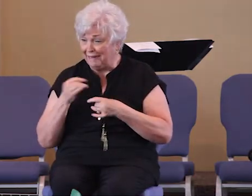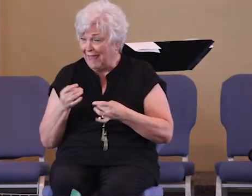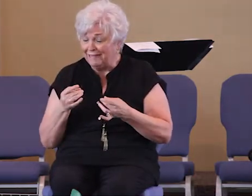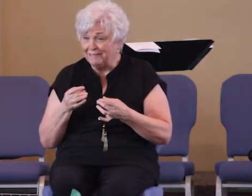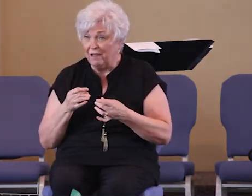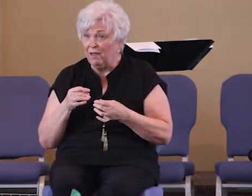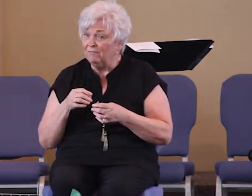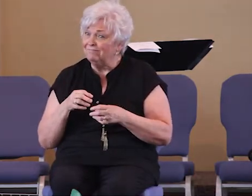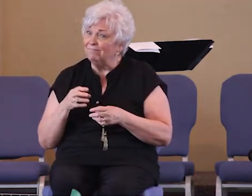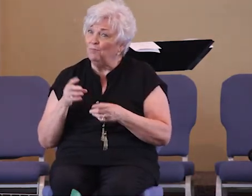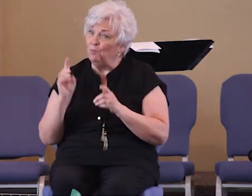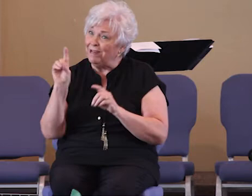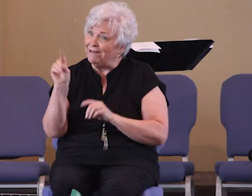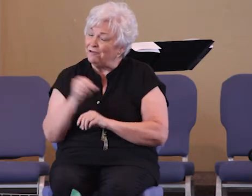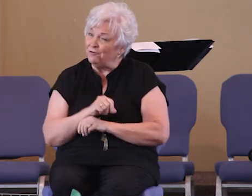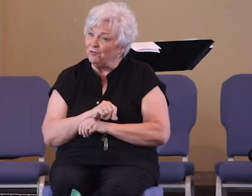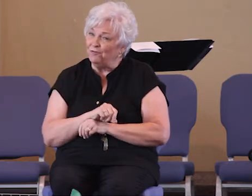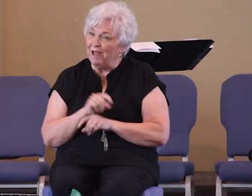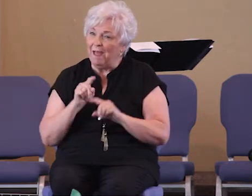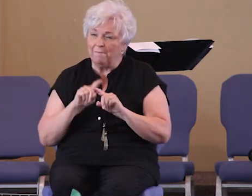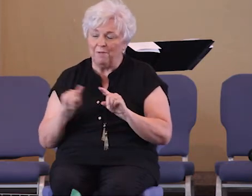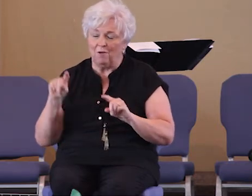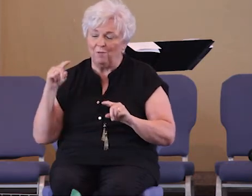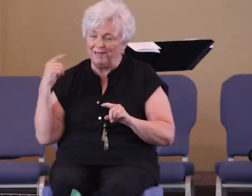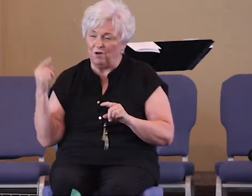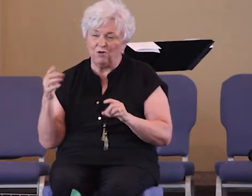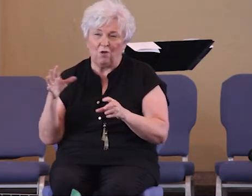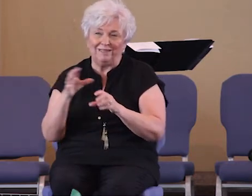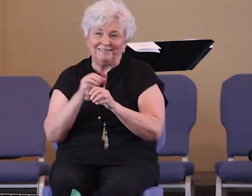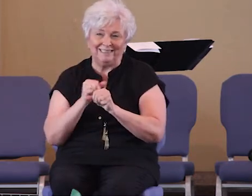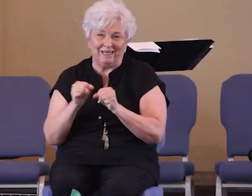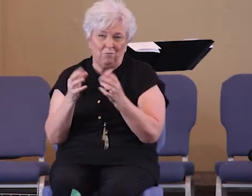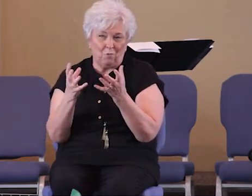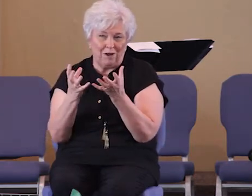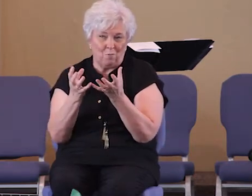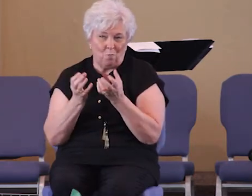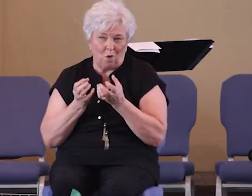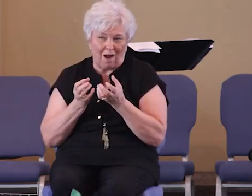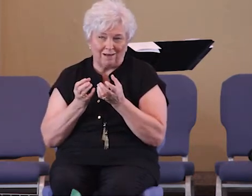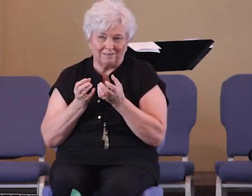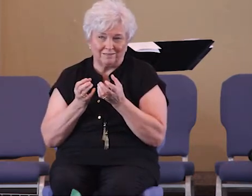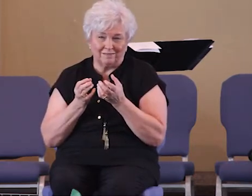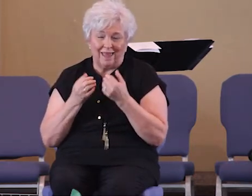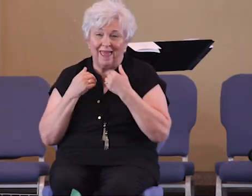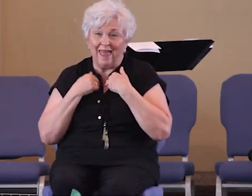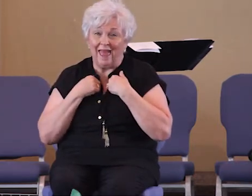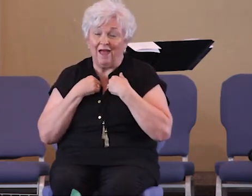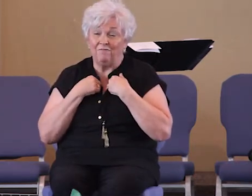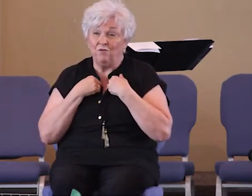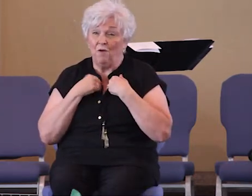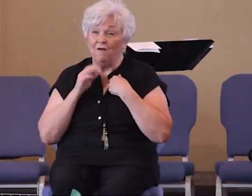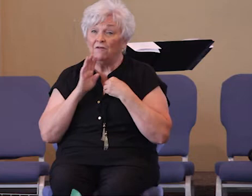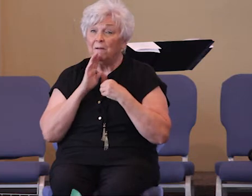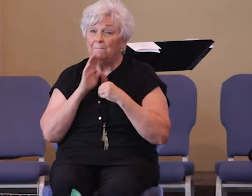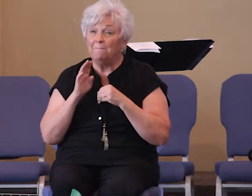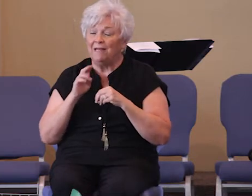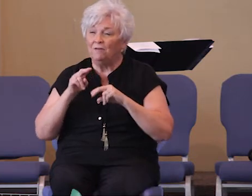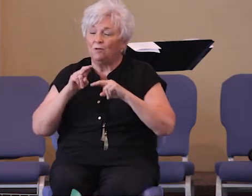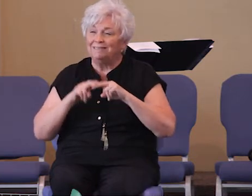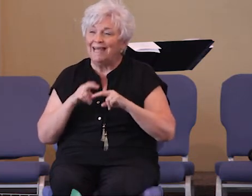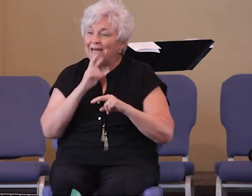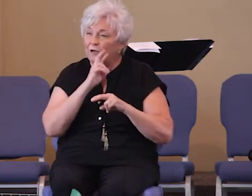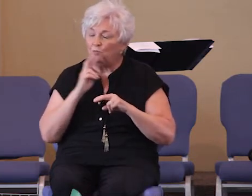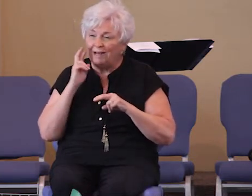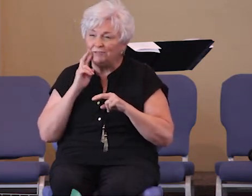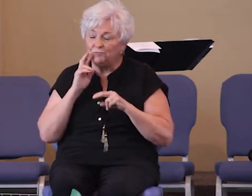we don't always get what we want. Have you ever sat at a restaurant and ordered a meal and